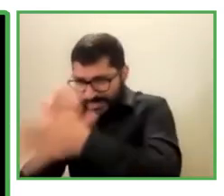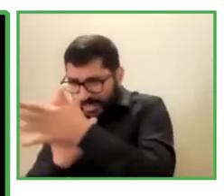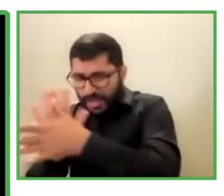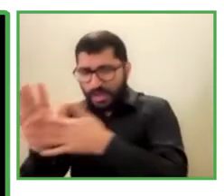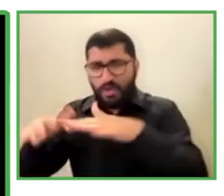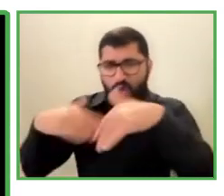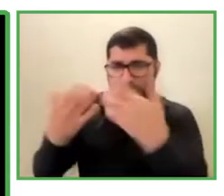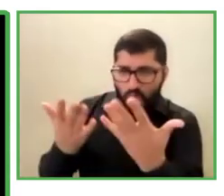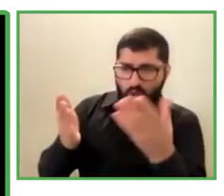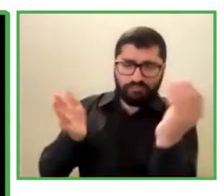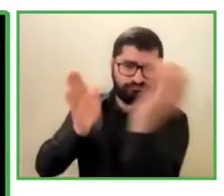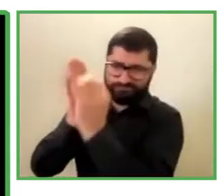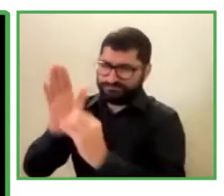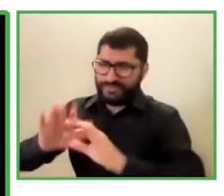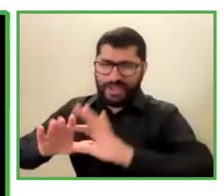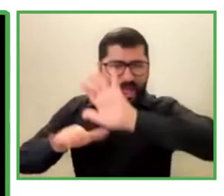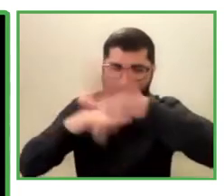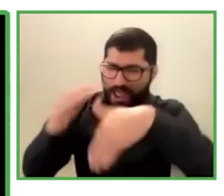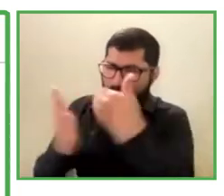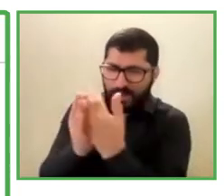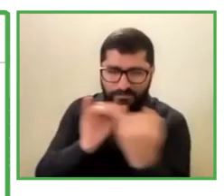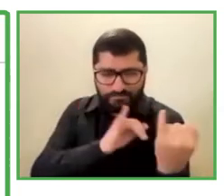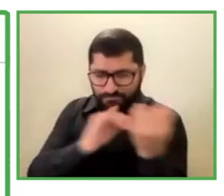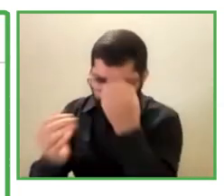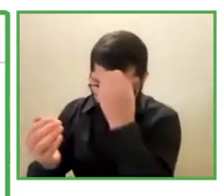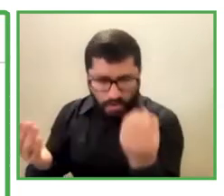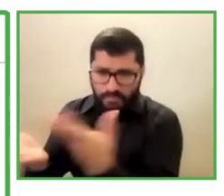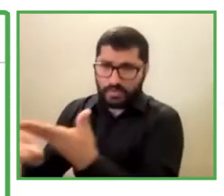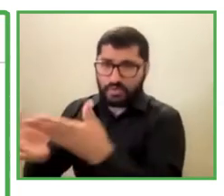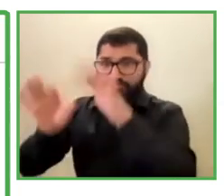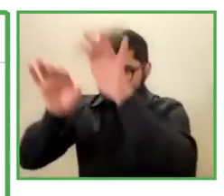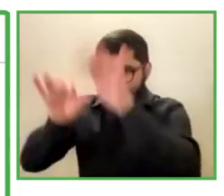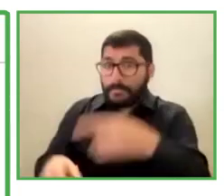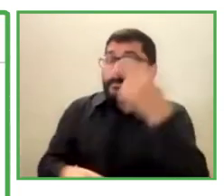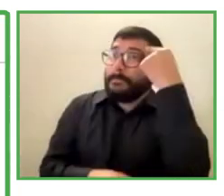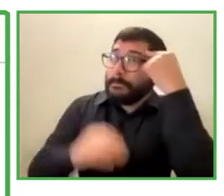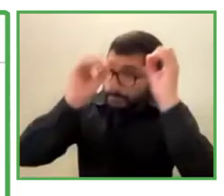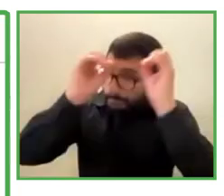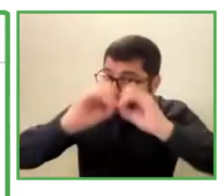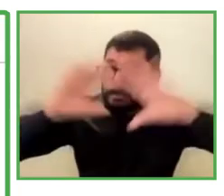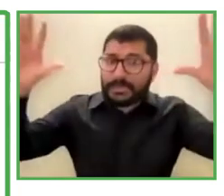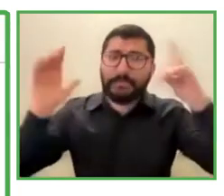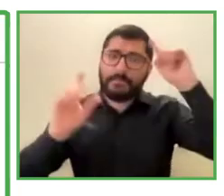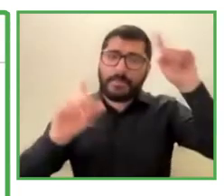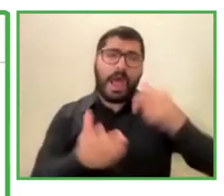all of our platform was thought about for people with disabilities.